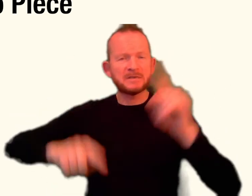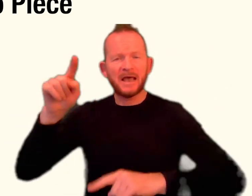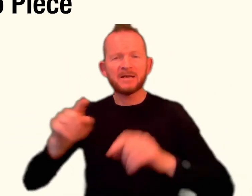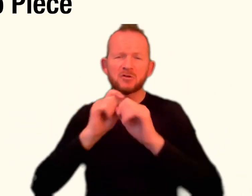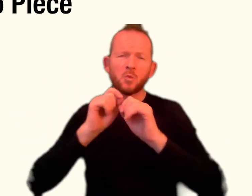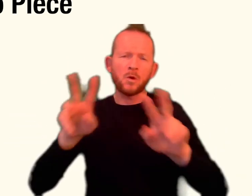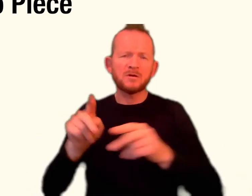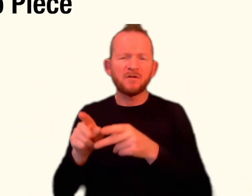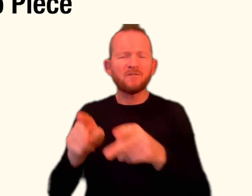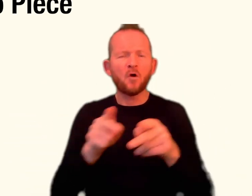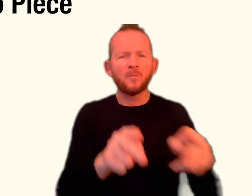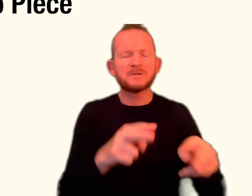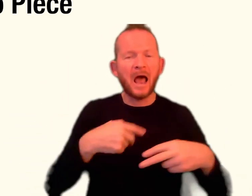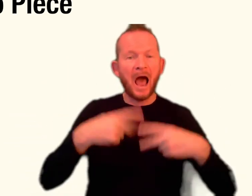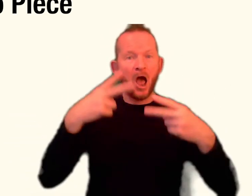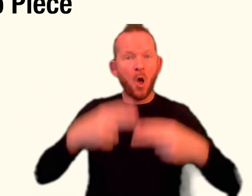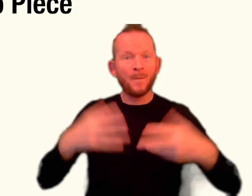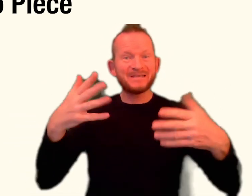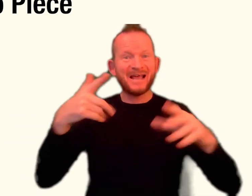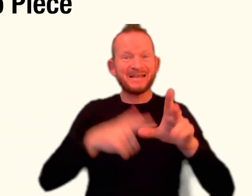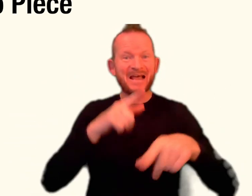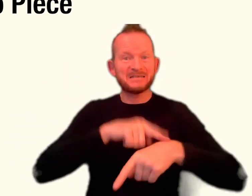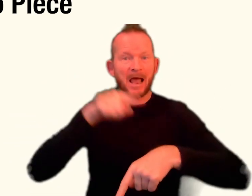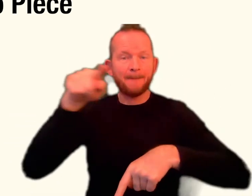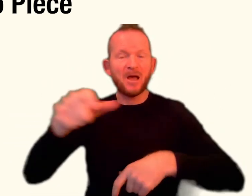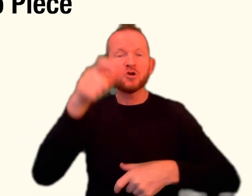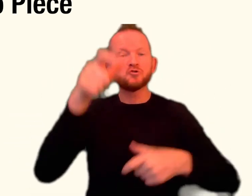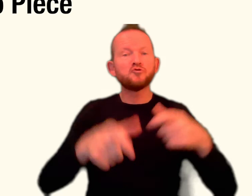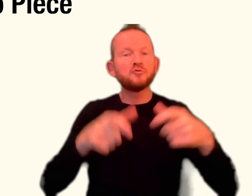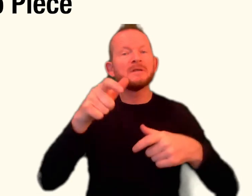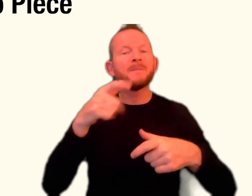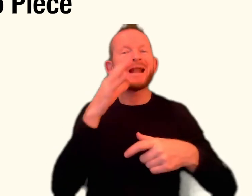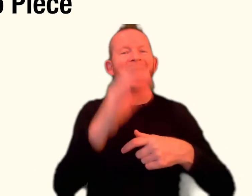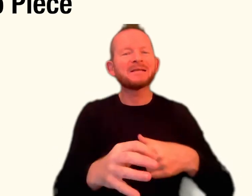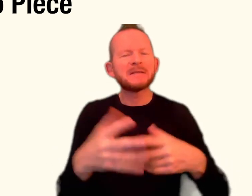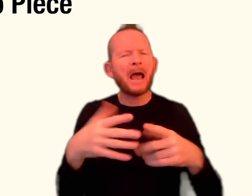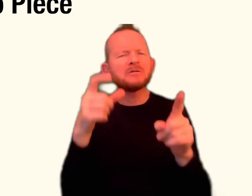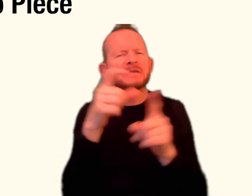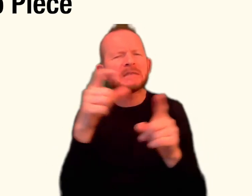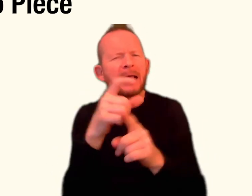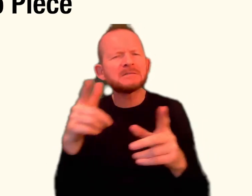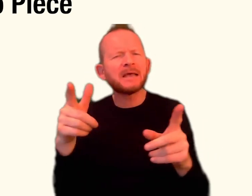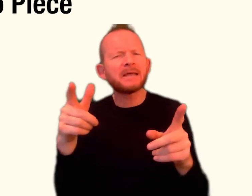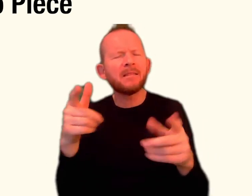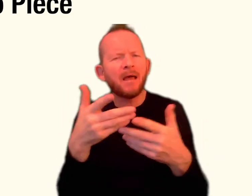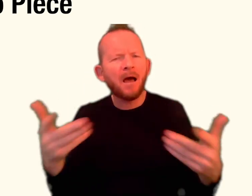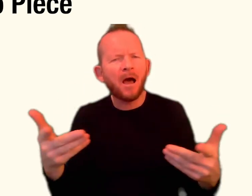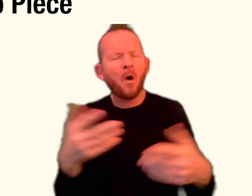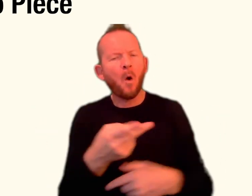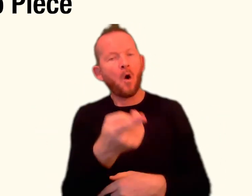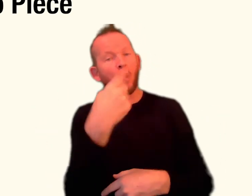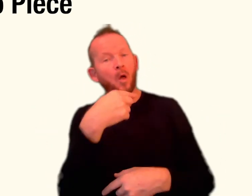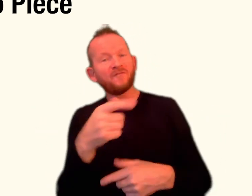in 10 years' time, students aren't being asked how dyslexic they are or being called for their exams first to go in a